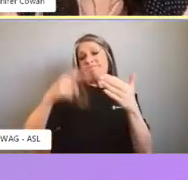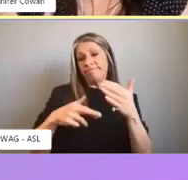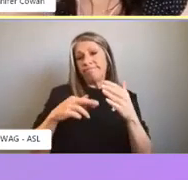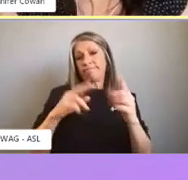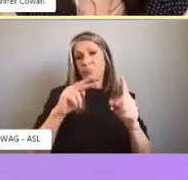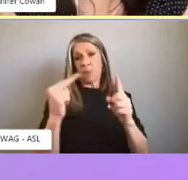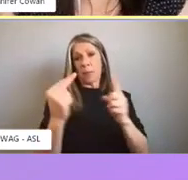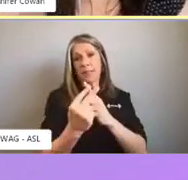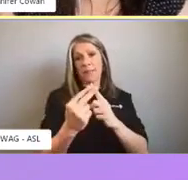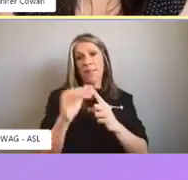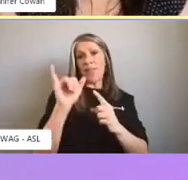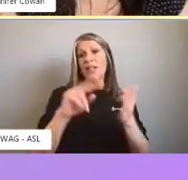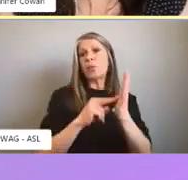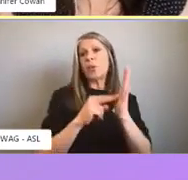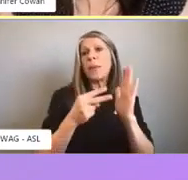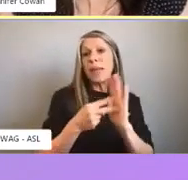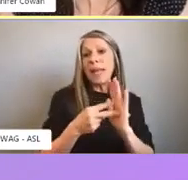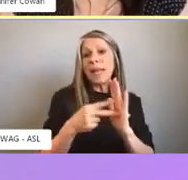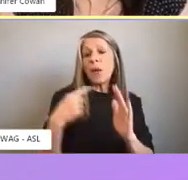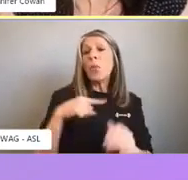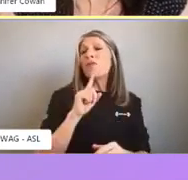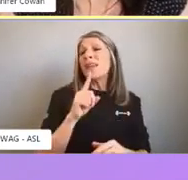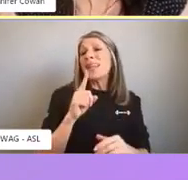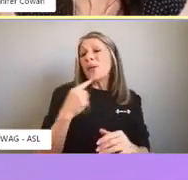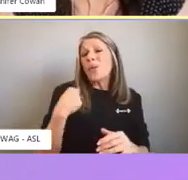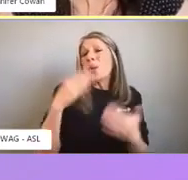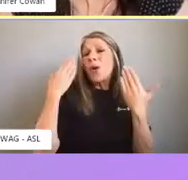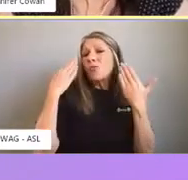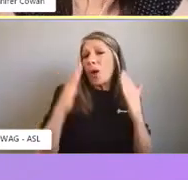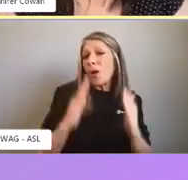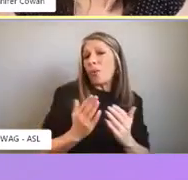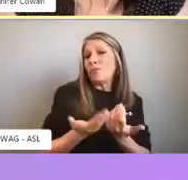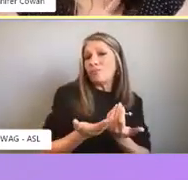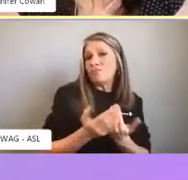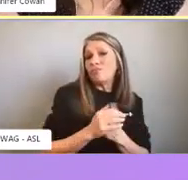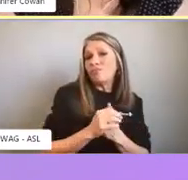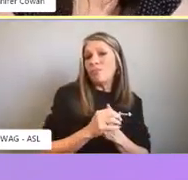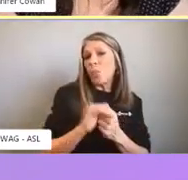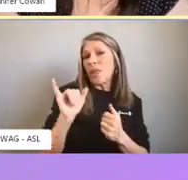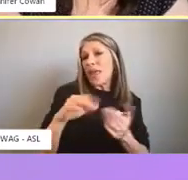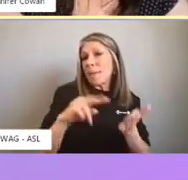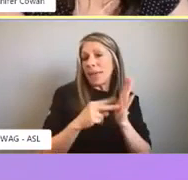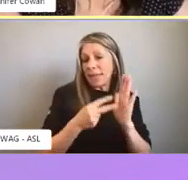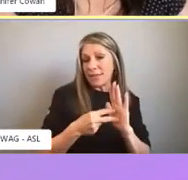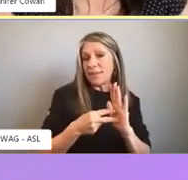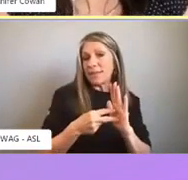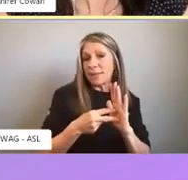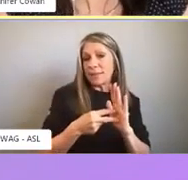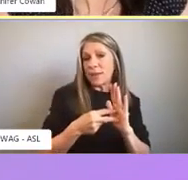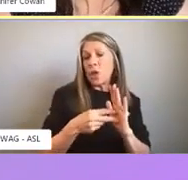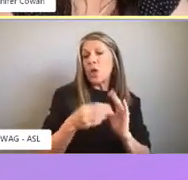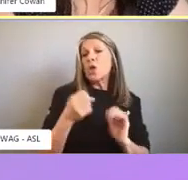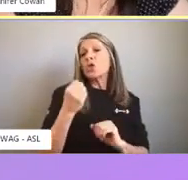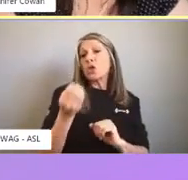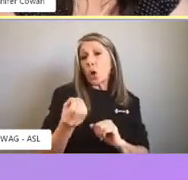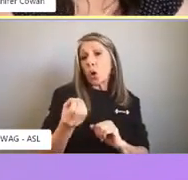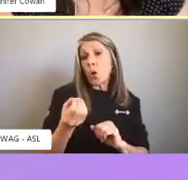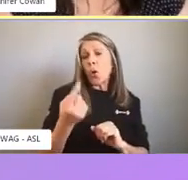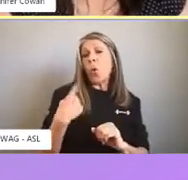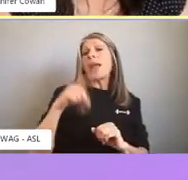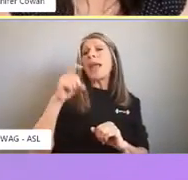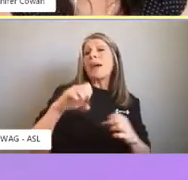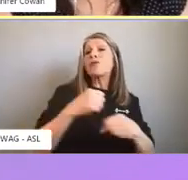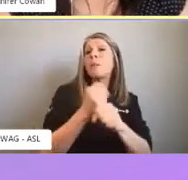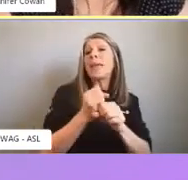about, because we kind of don't really know what it is that means. And therefore, we have to make a